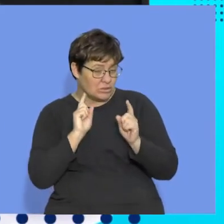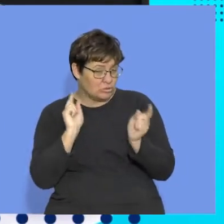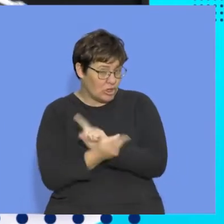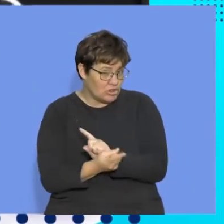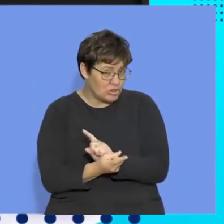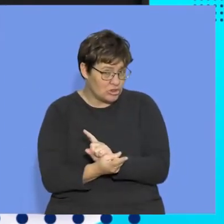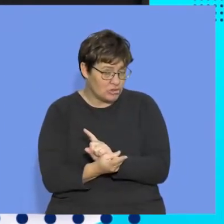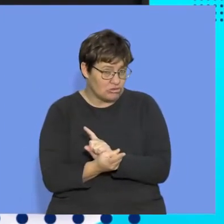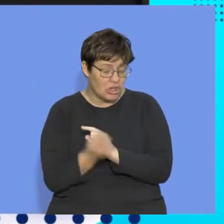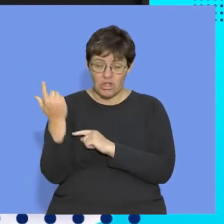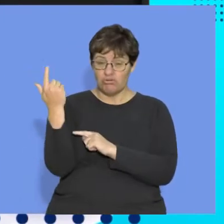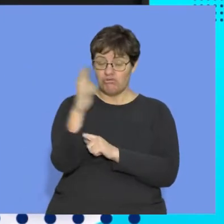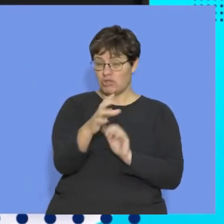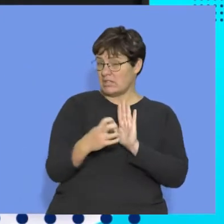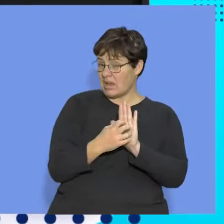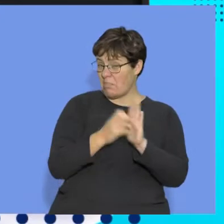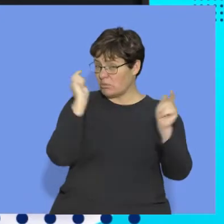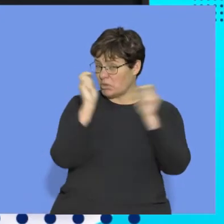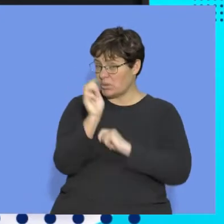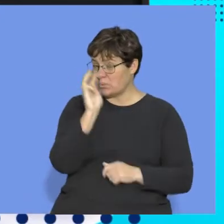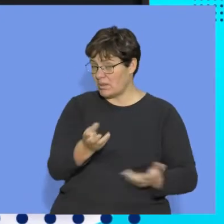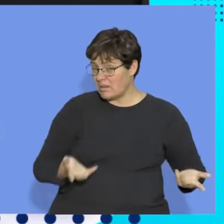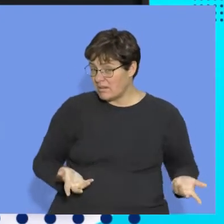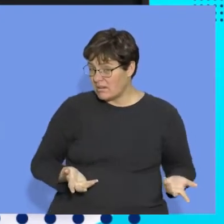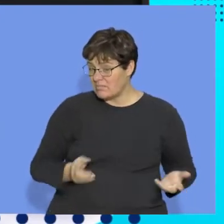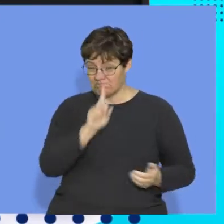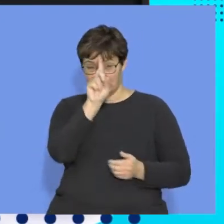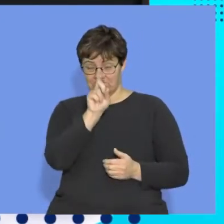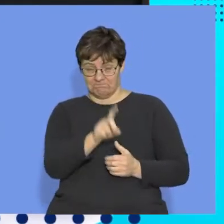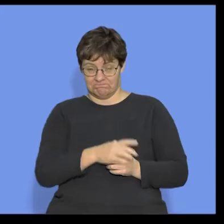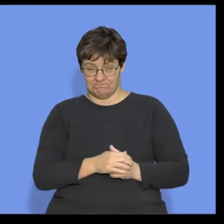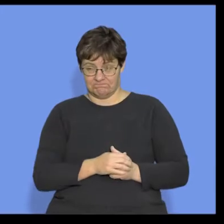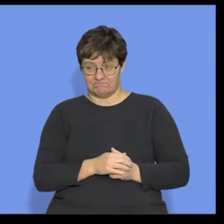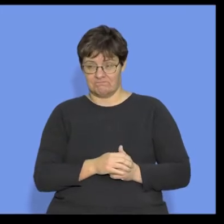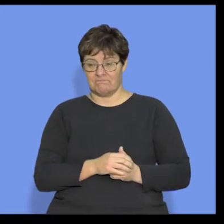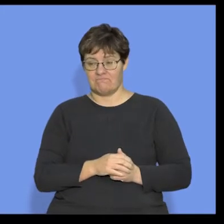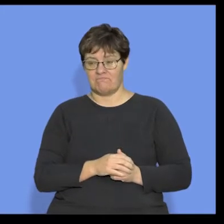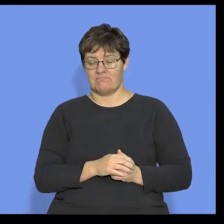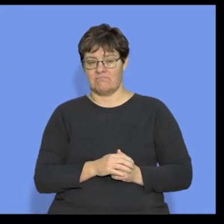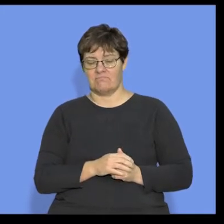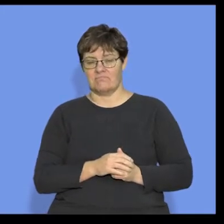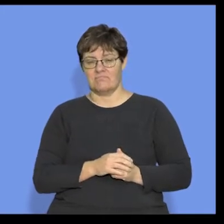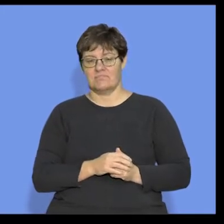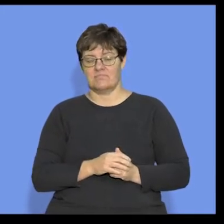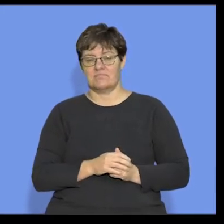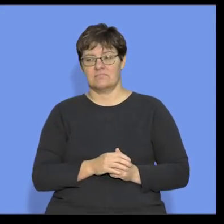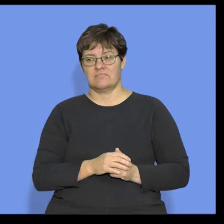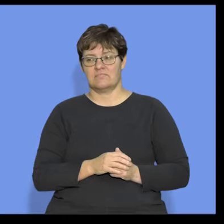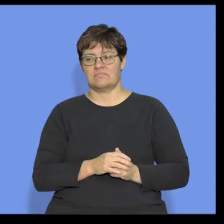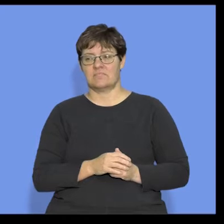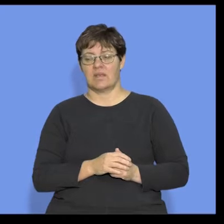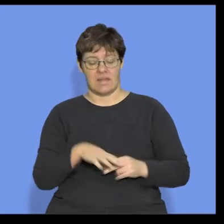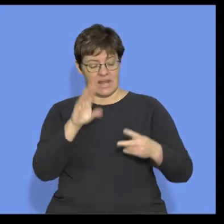Will this change the tree diagram? How would it look like? Okay. So let's see. Then he chooses